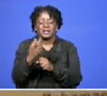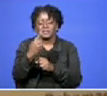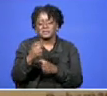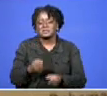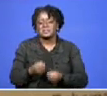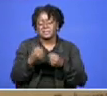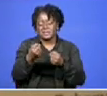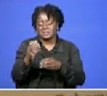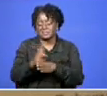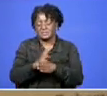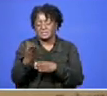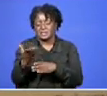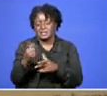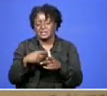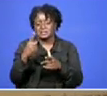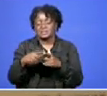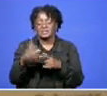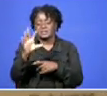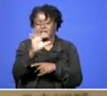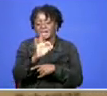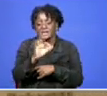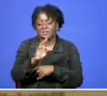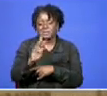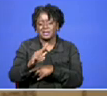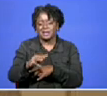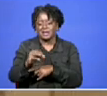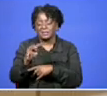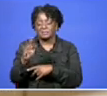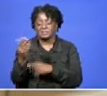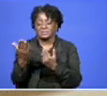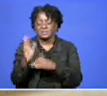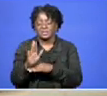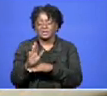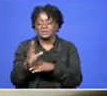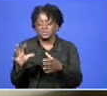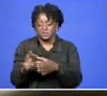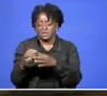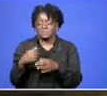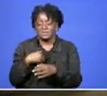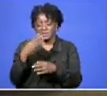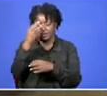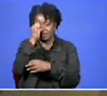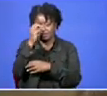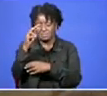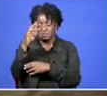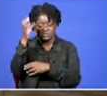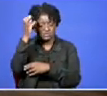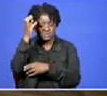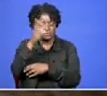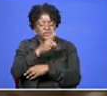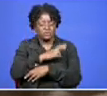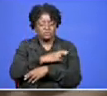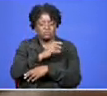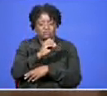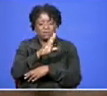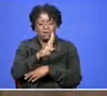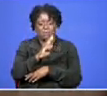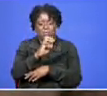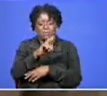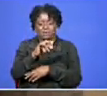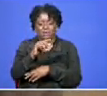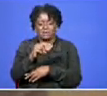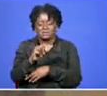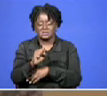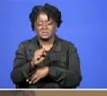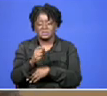late 9 o'clock tonight. Joining me on the broadcast this evening, I have Mr. Christopher Roberts. He's a manager here. He's been doing a great, excellent